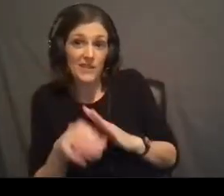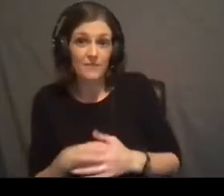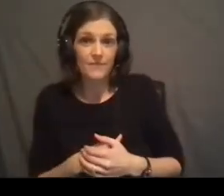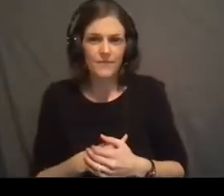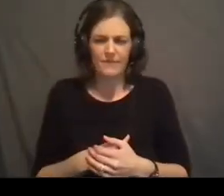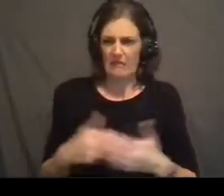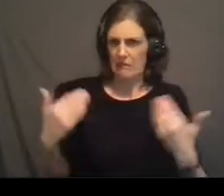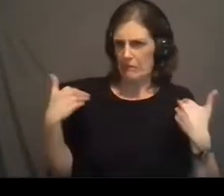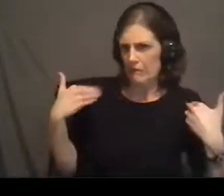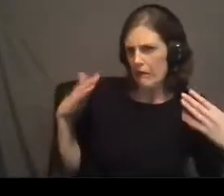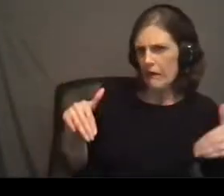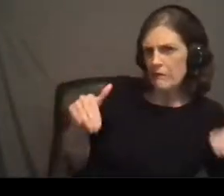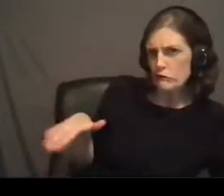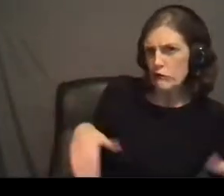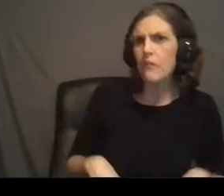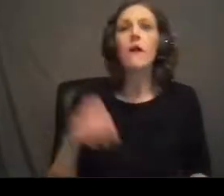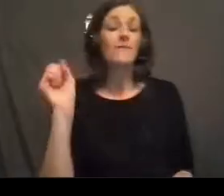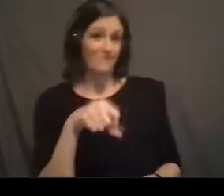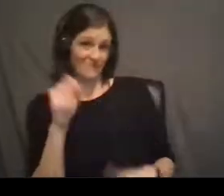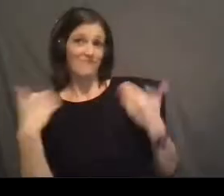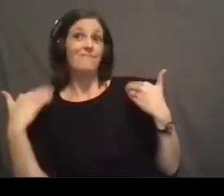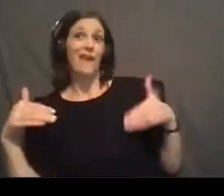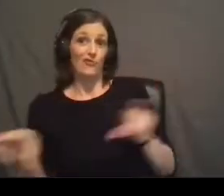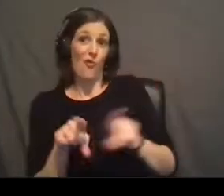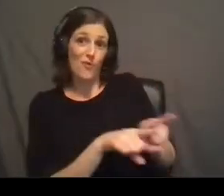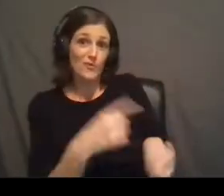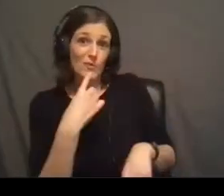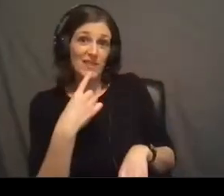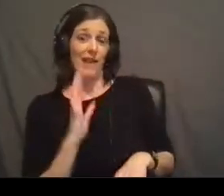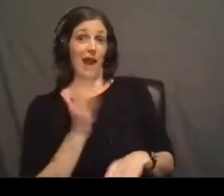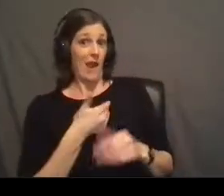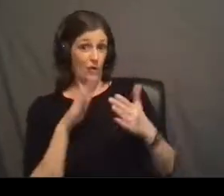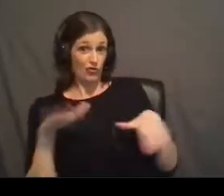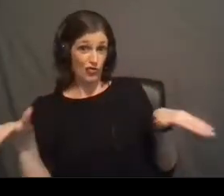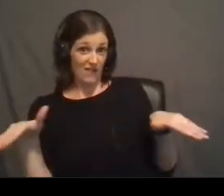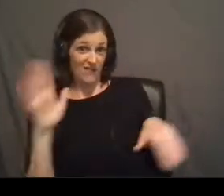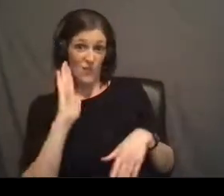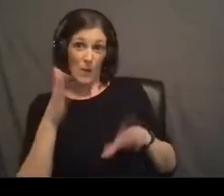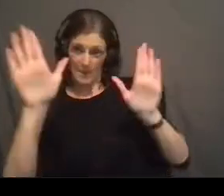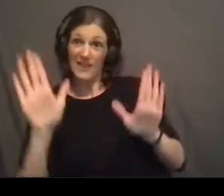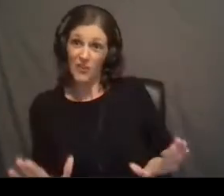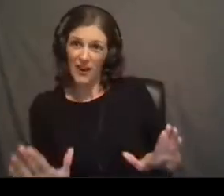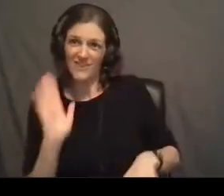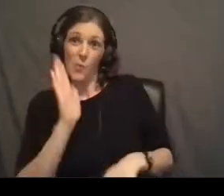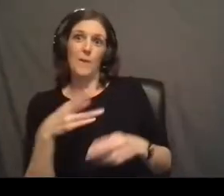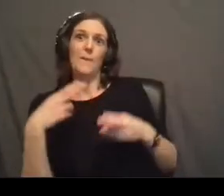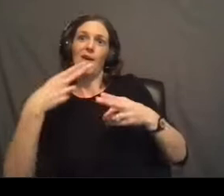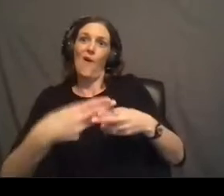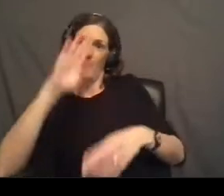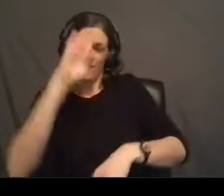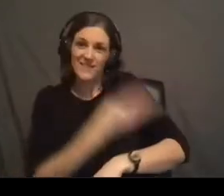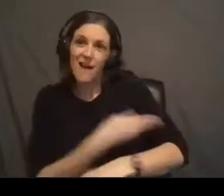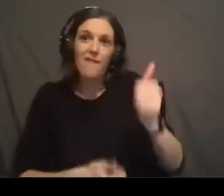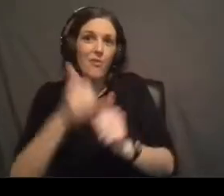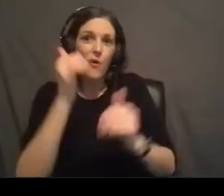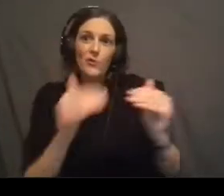The angel? Yep, the angel also said that our child will be great and he will be called the Son of the